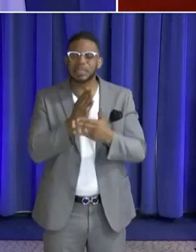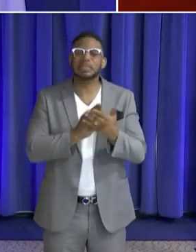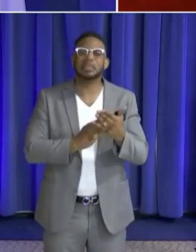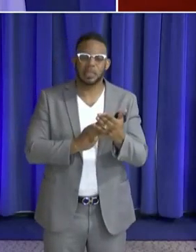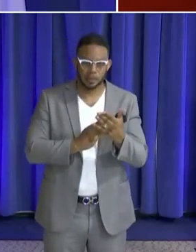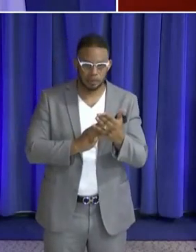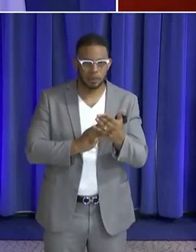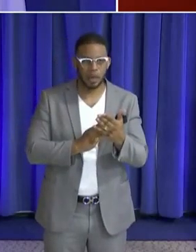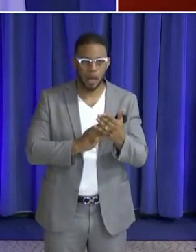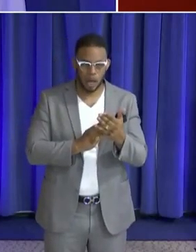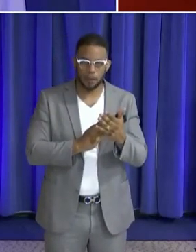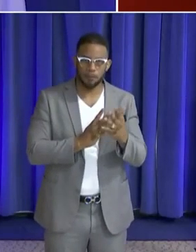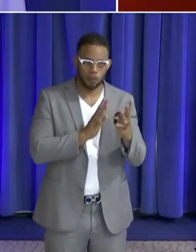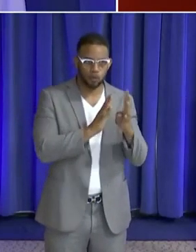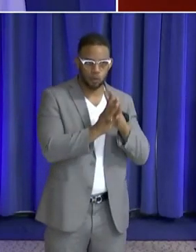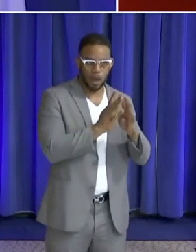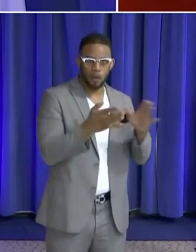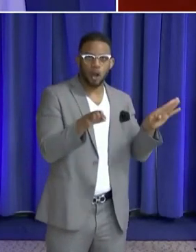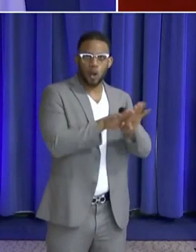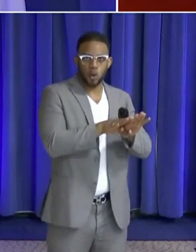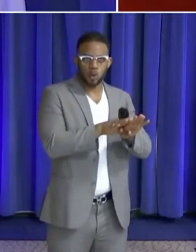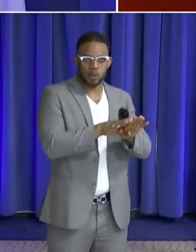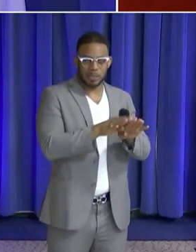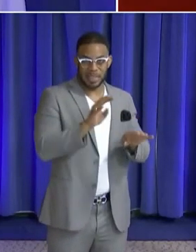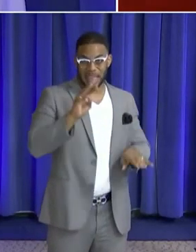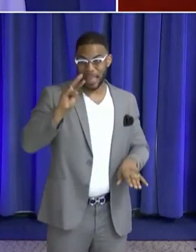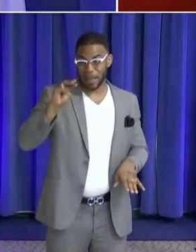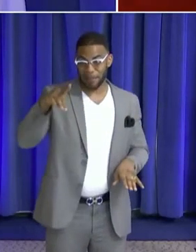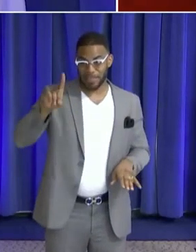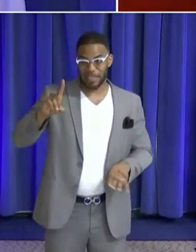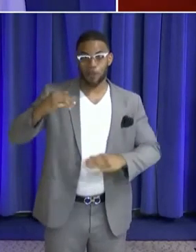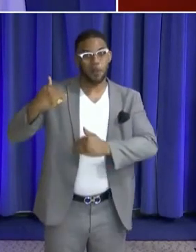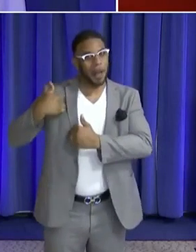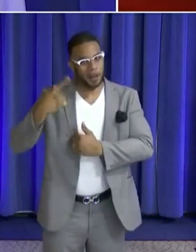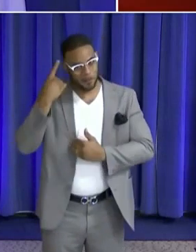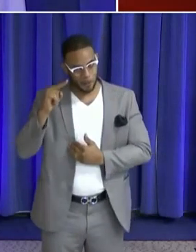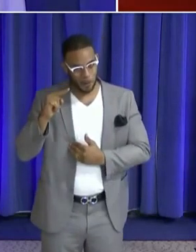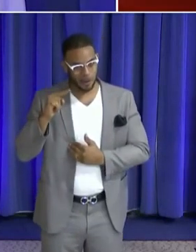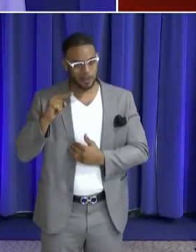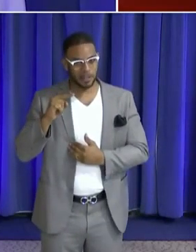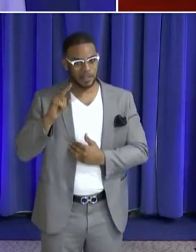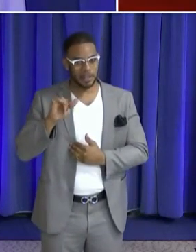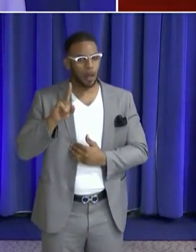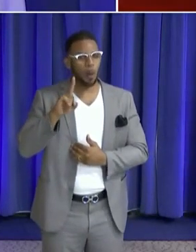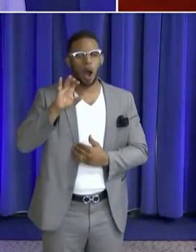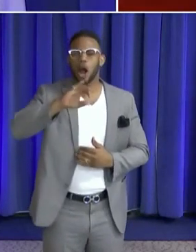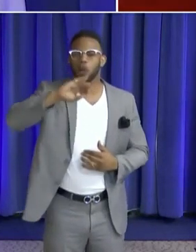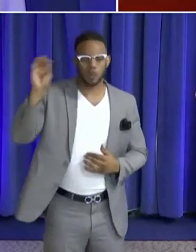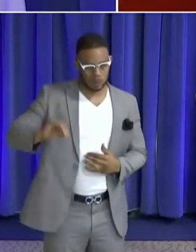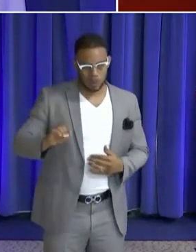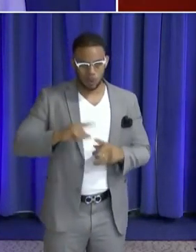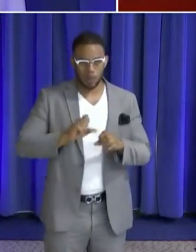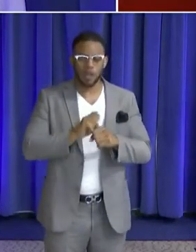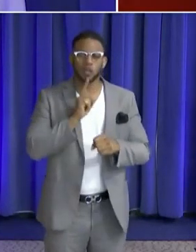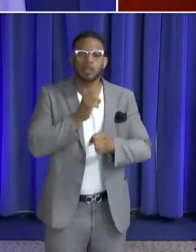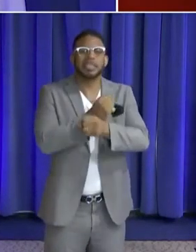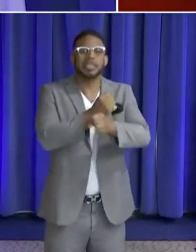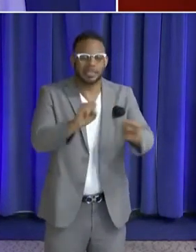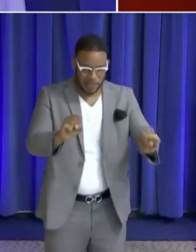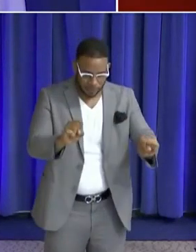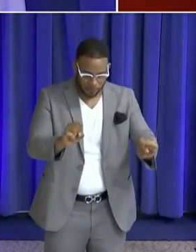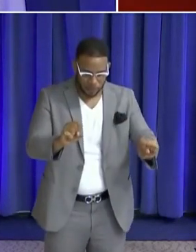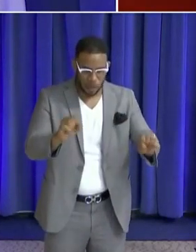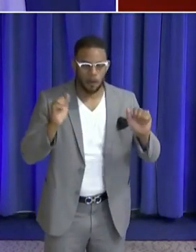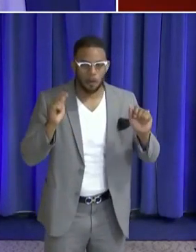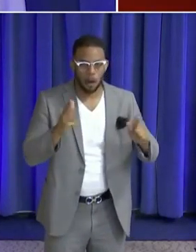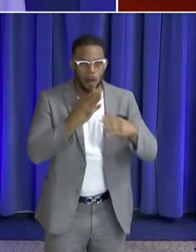traffic closures that MPD is responsible for is 100% to ensure the safety